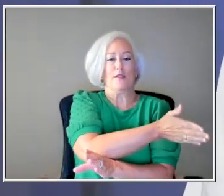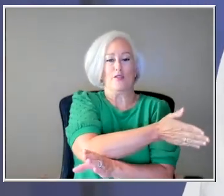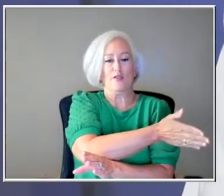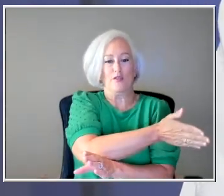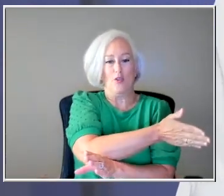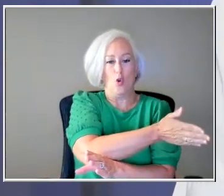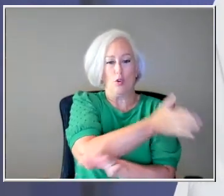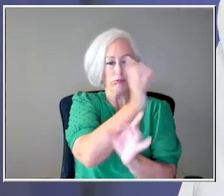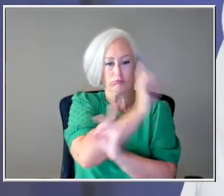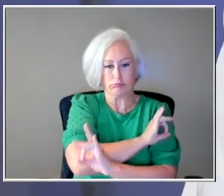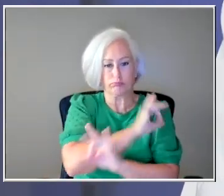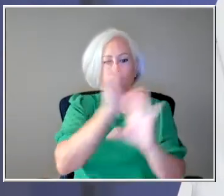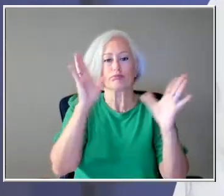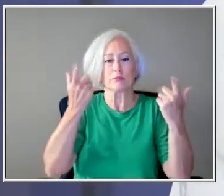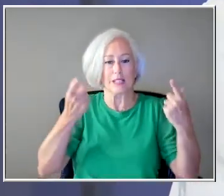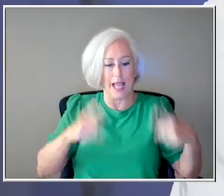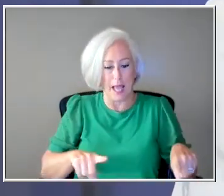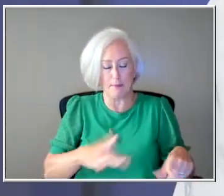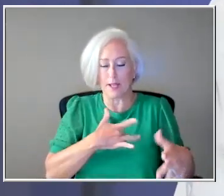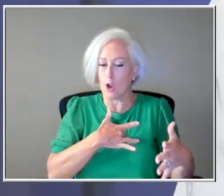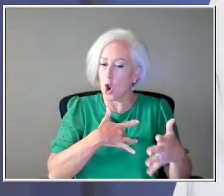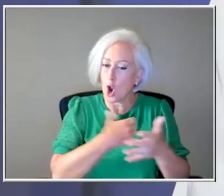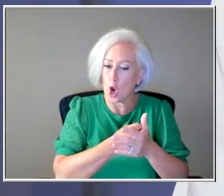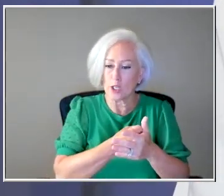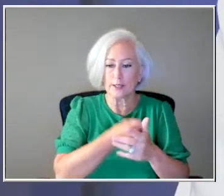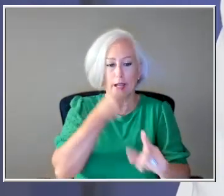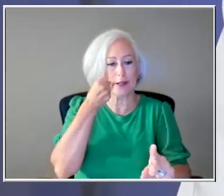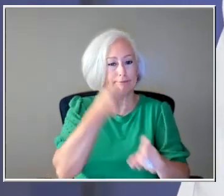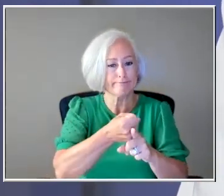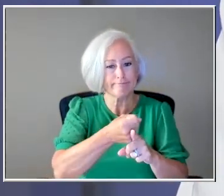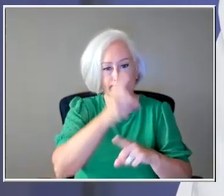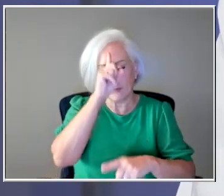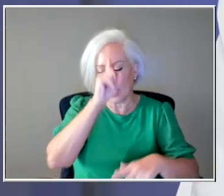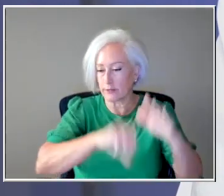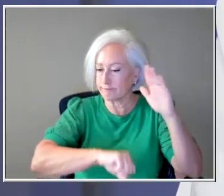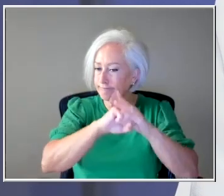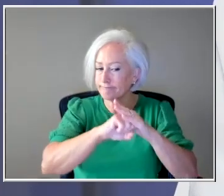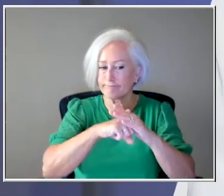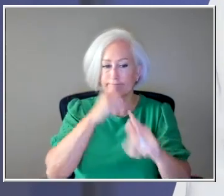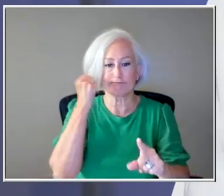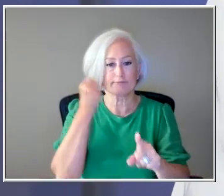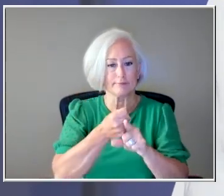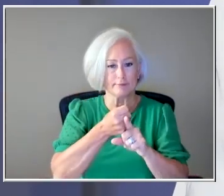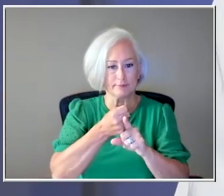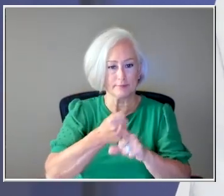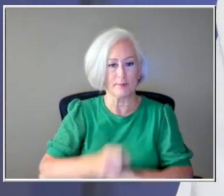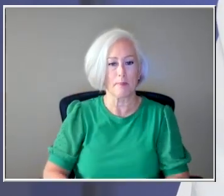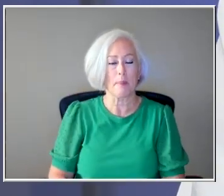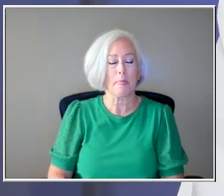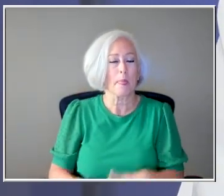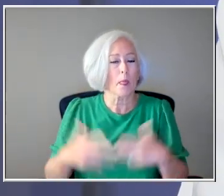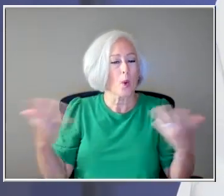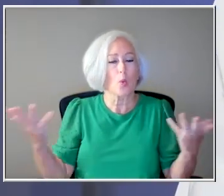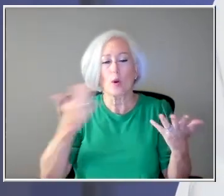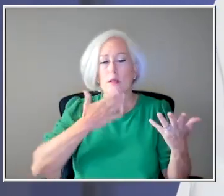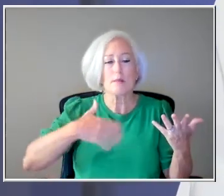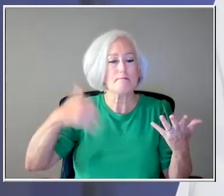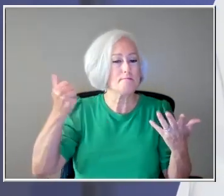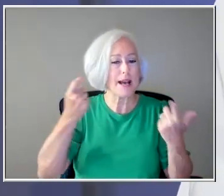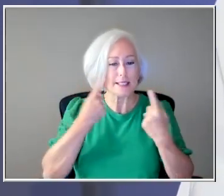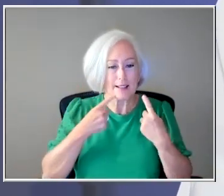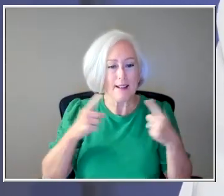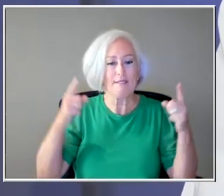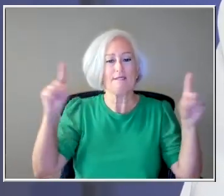crisis develops, heart attacks develop, things like that. But what's the best and most effective and